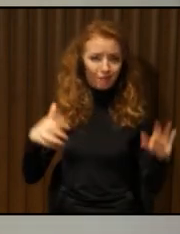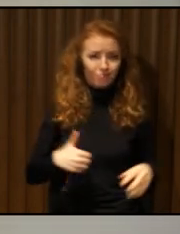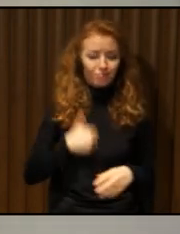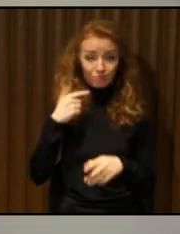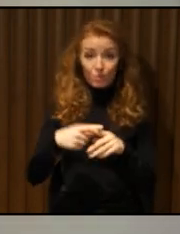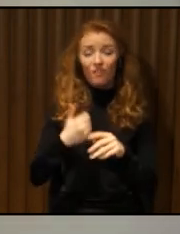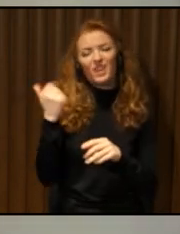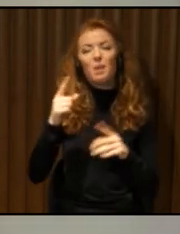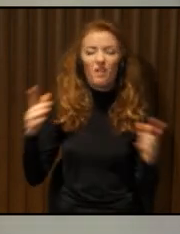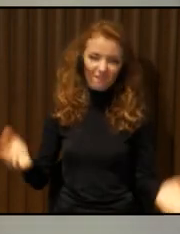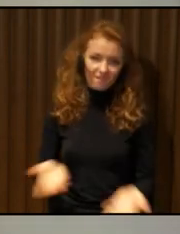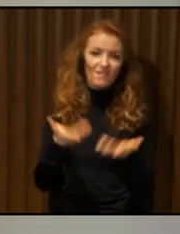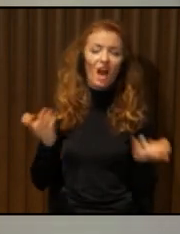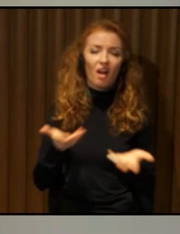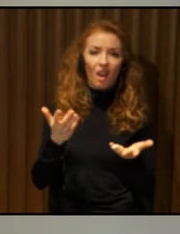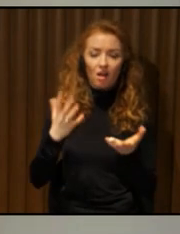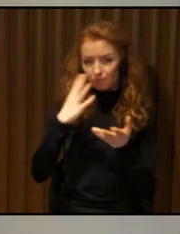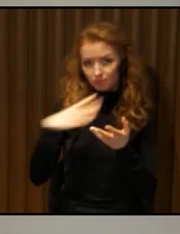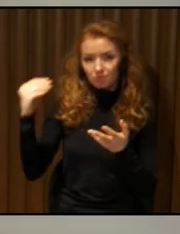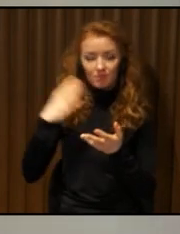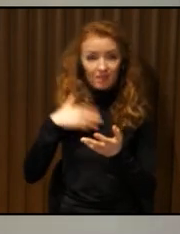ideas and to bring them to life with us.